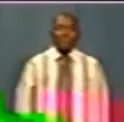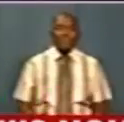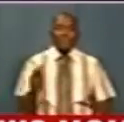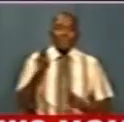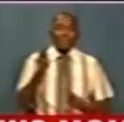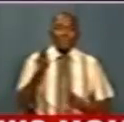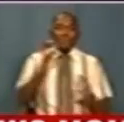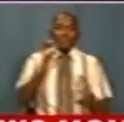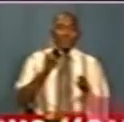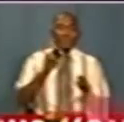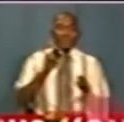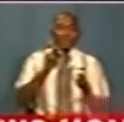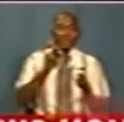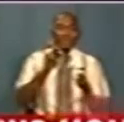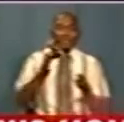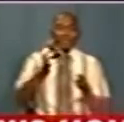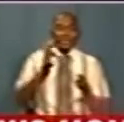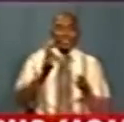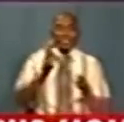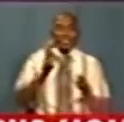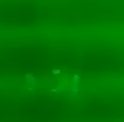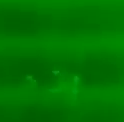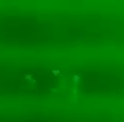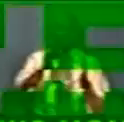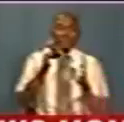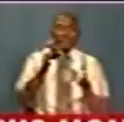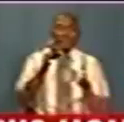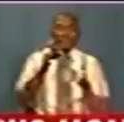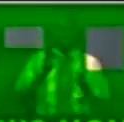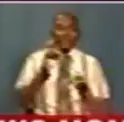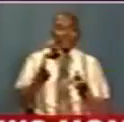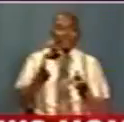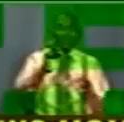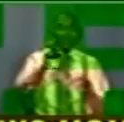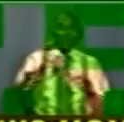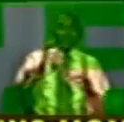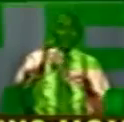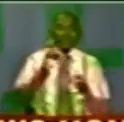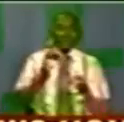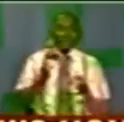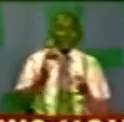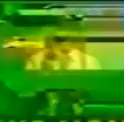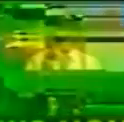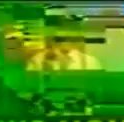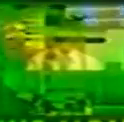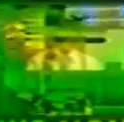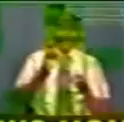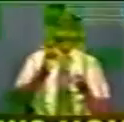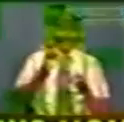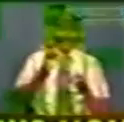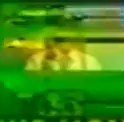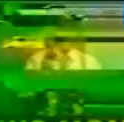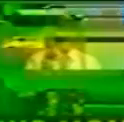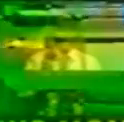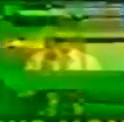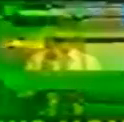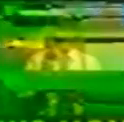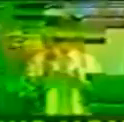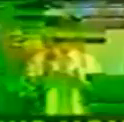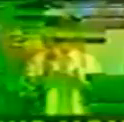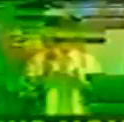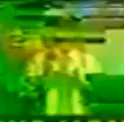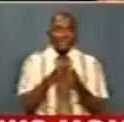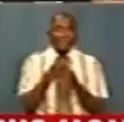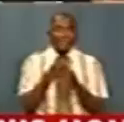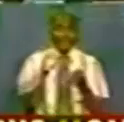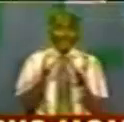15 people were injured this morning following an accident on the Ofankor Barrier overpass on the Accra-Kumasi road. The accident